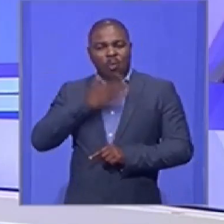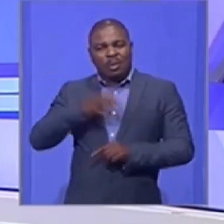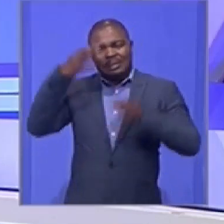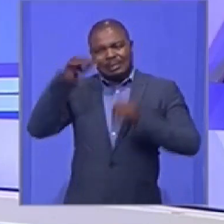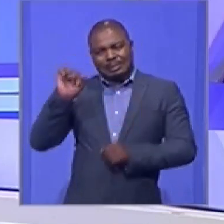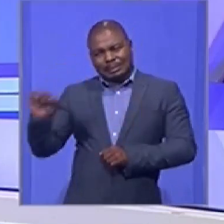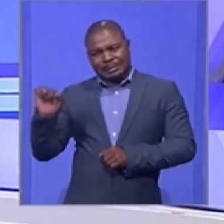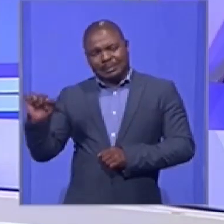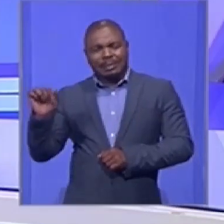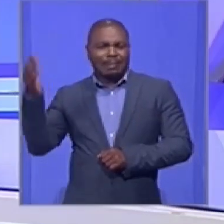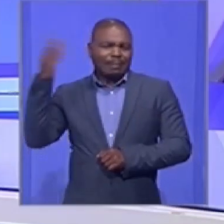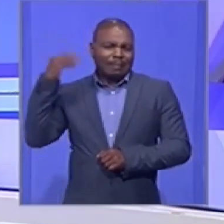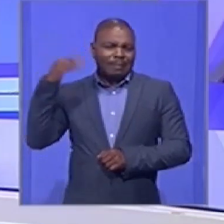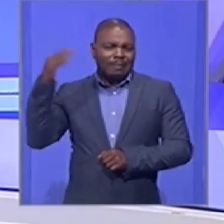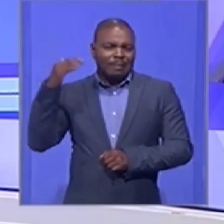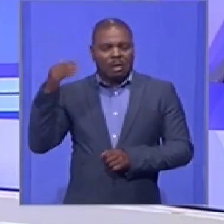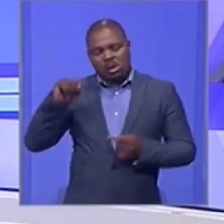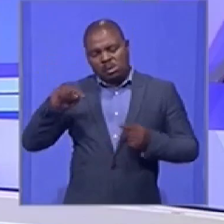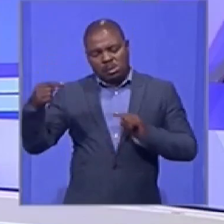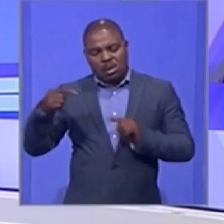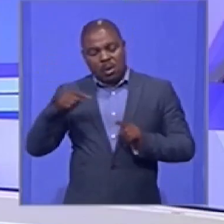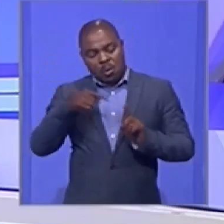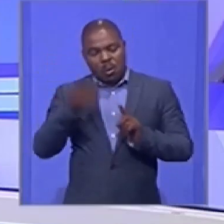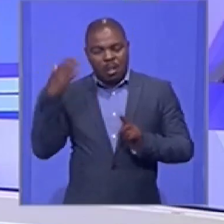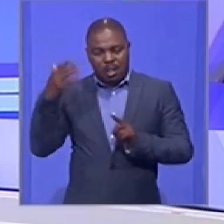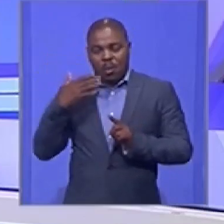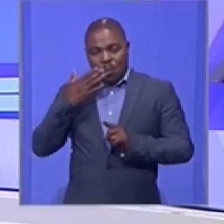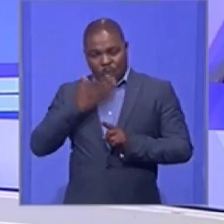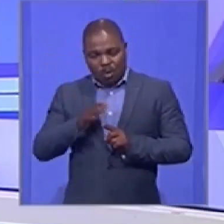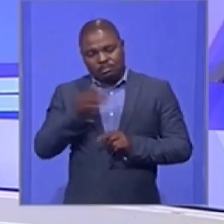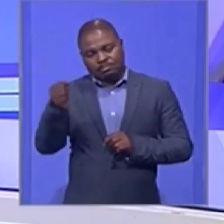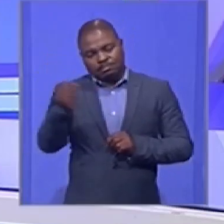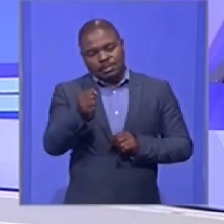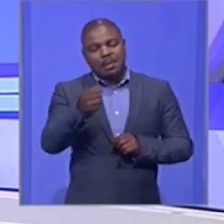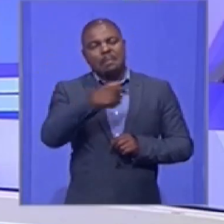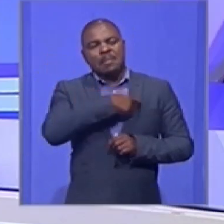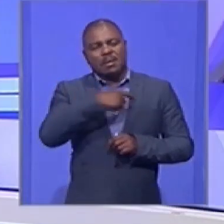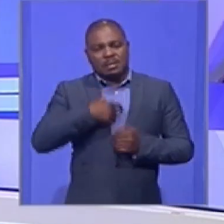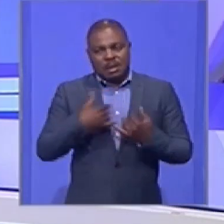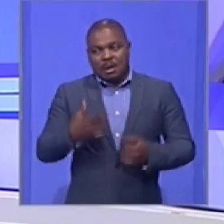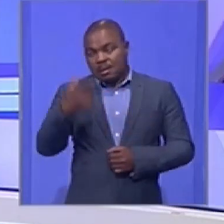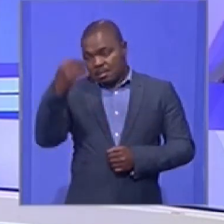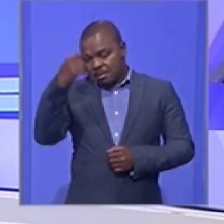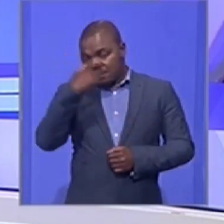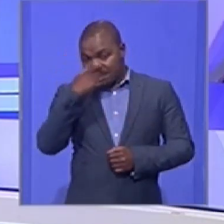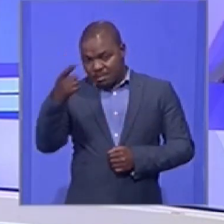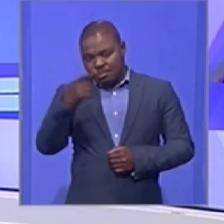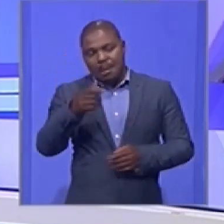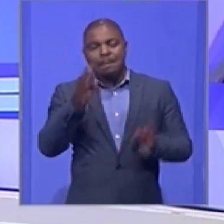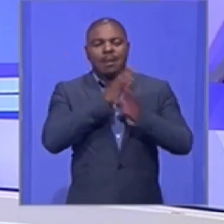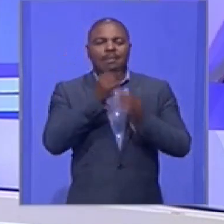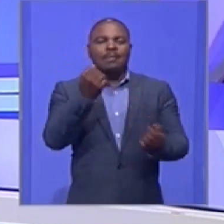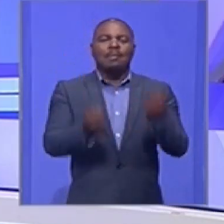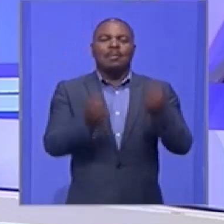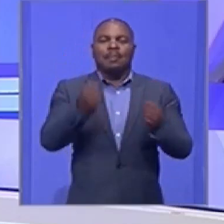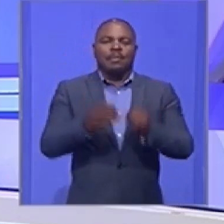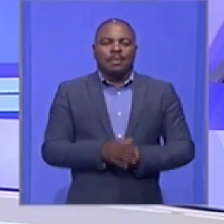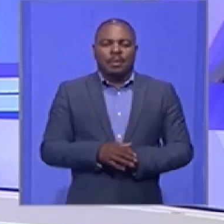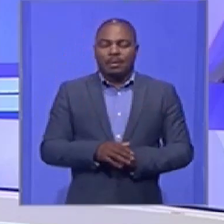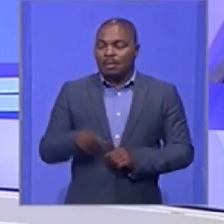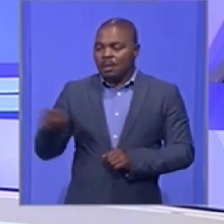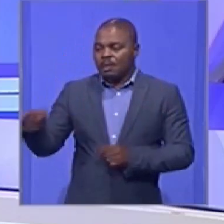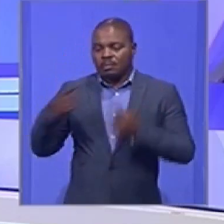e kgapetseng thoko maiteko a gagwe a tsheko ya poraefete kgatlhano le mopresidente Cyril Ramaphosa. Setlankana sa